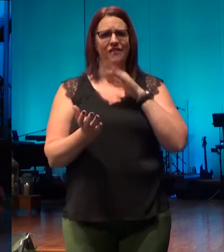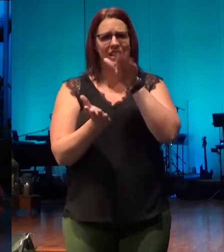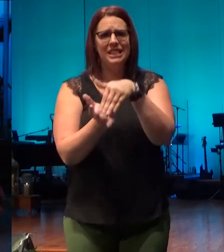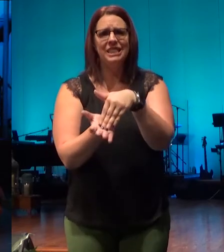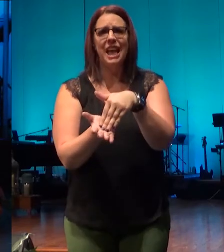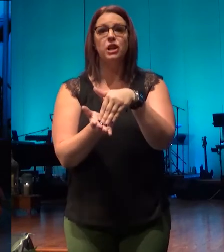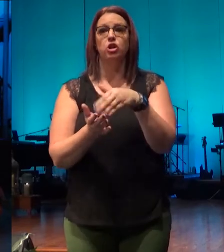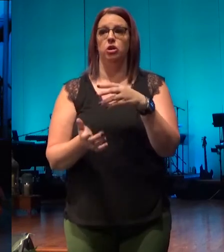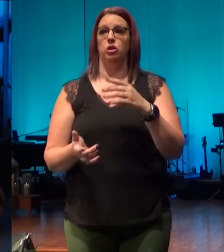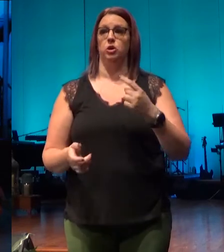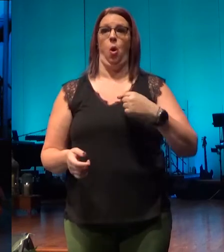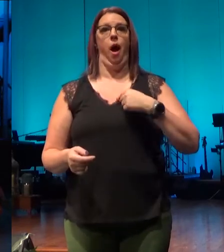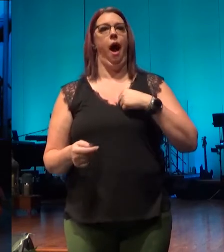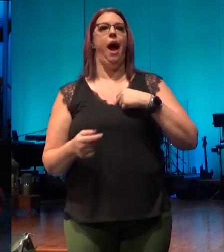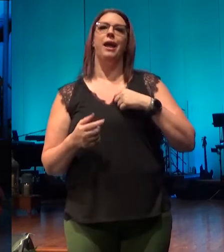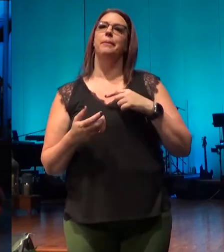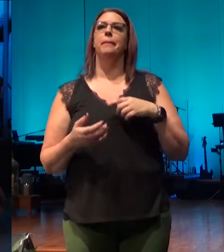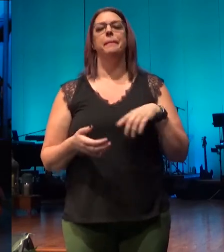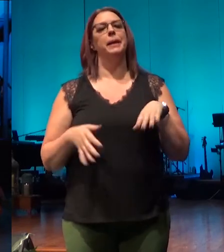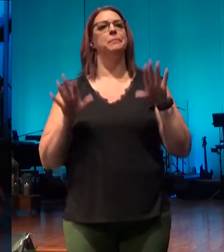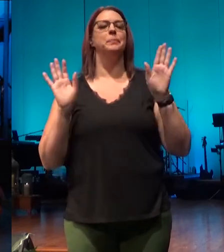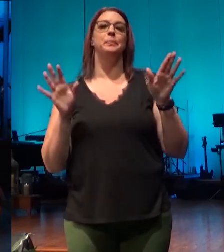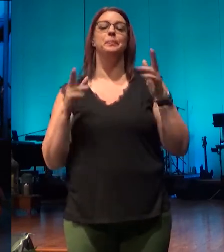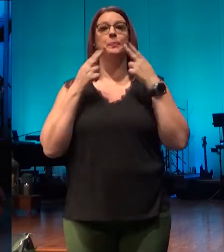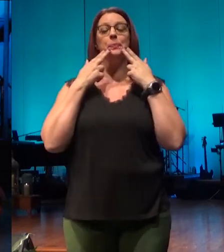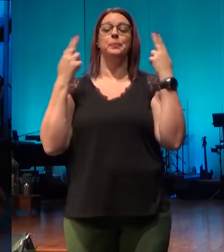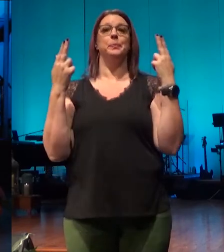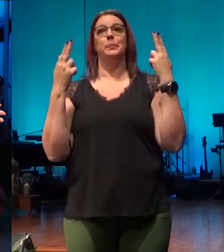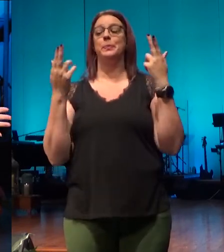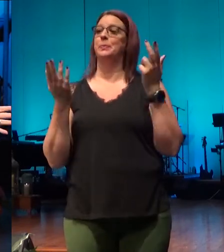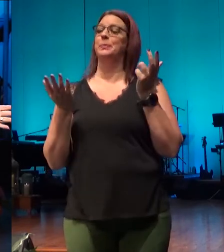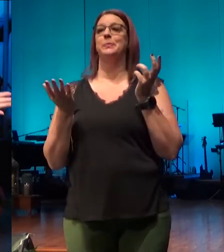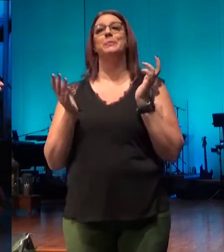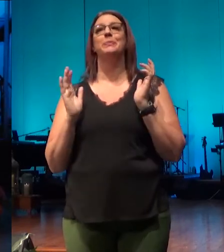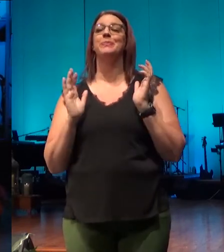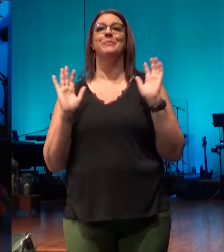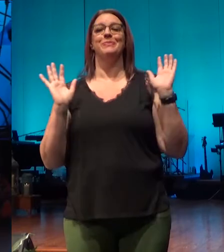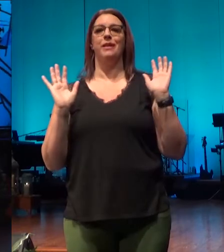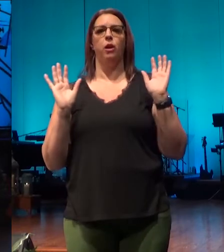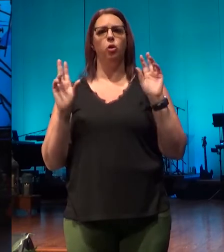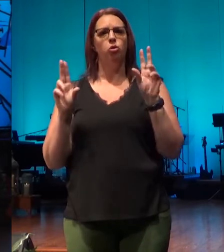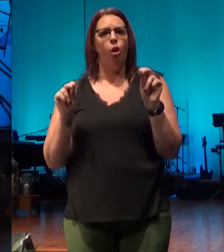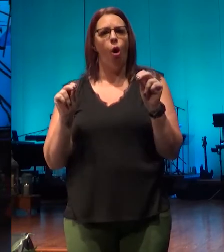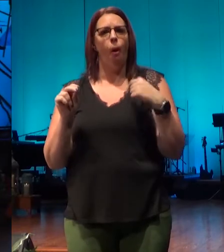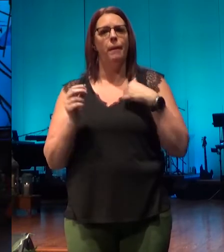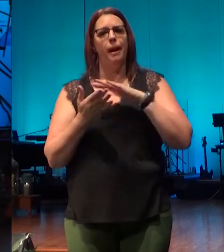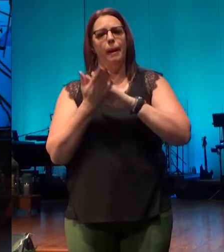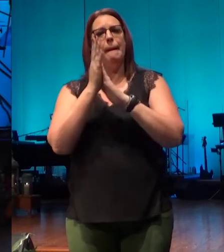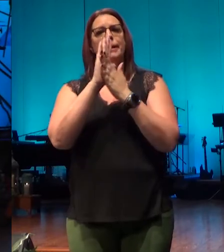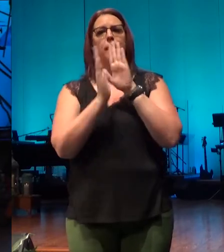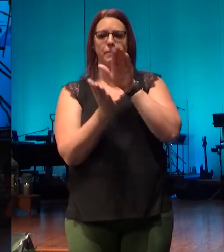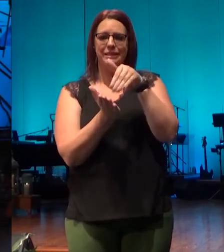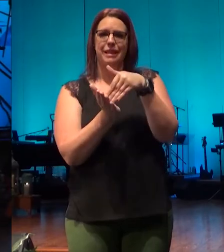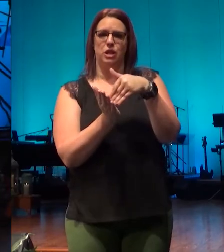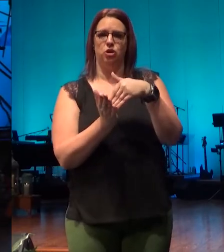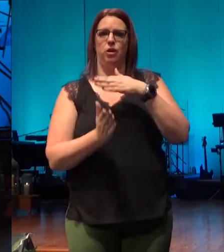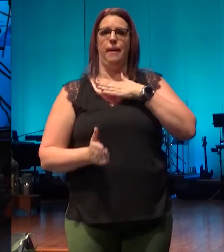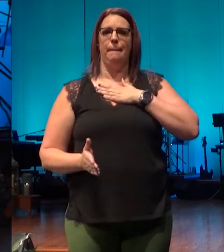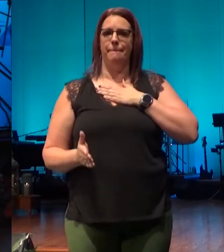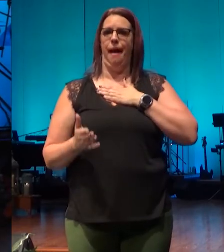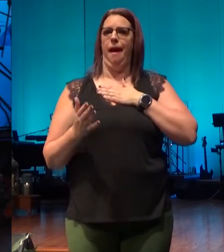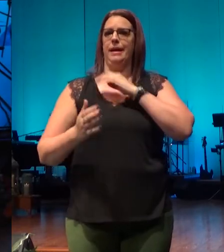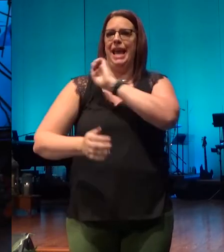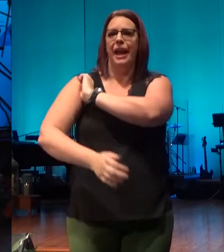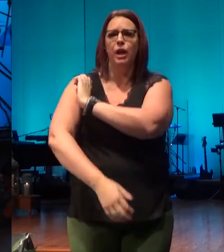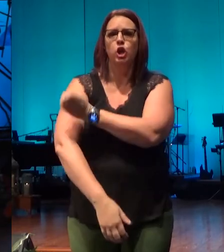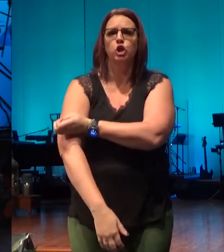Not so that I can be some Pollyanna who's not aware of what's happening, so that I can be more centered in my energy, like